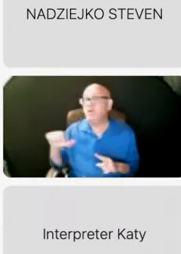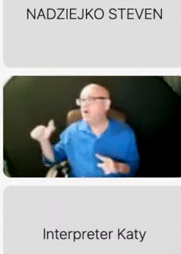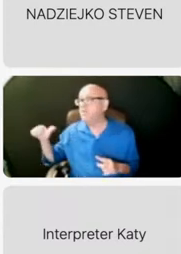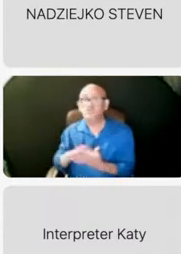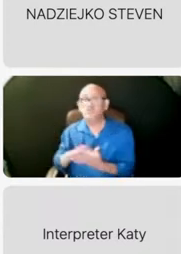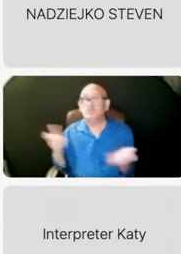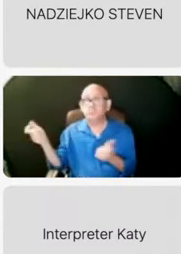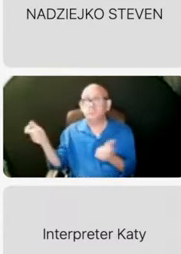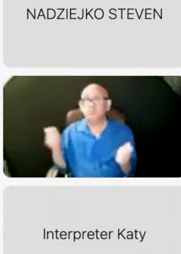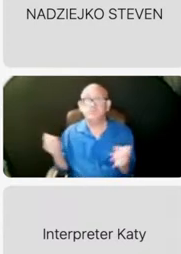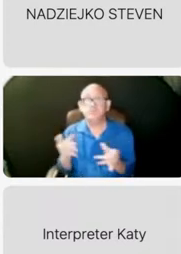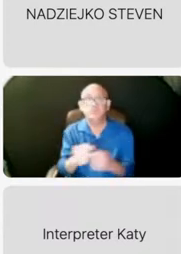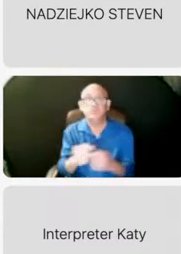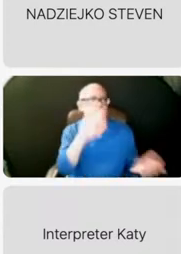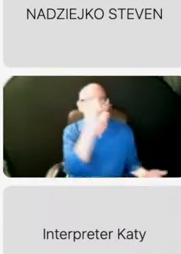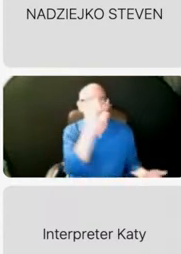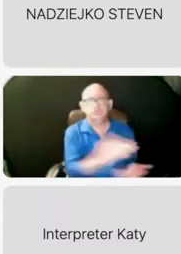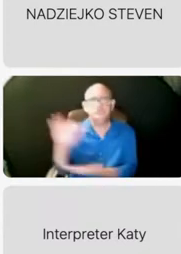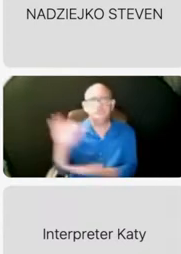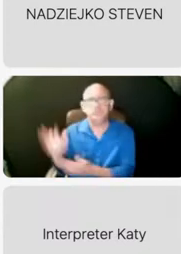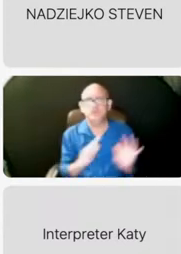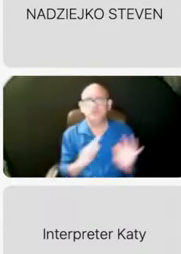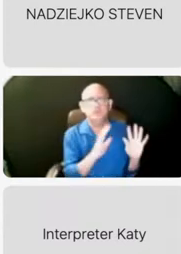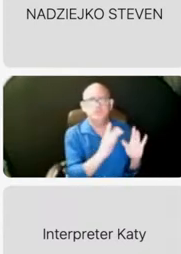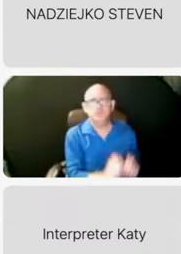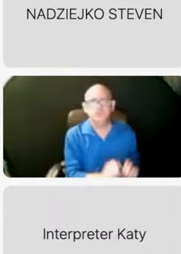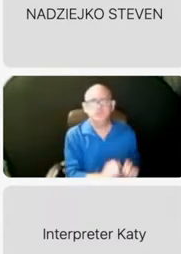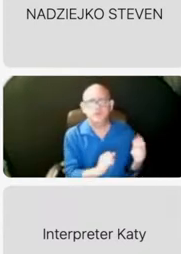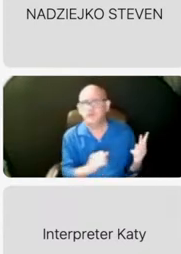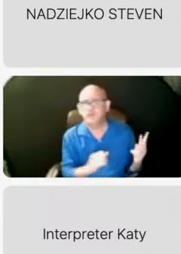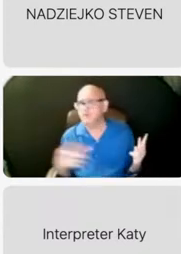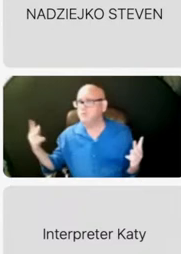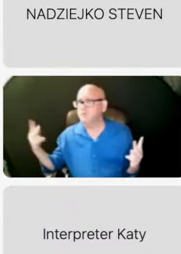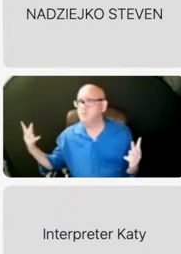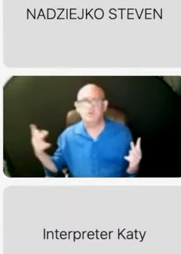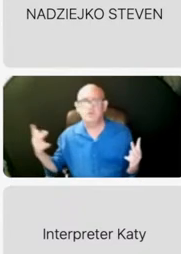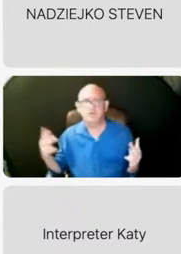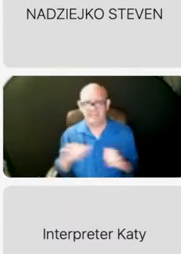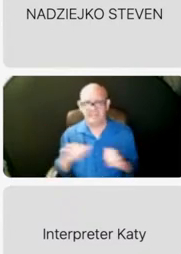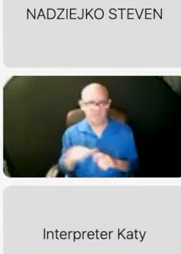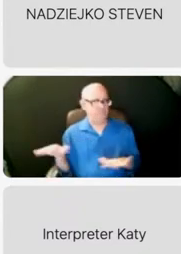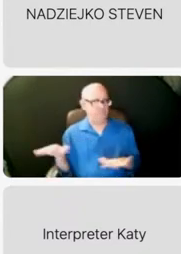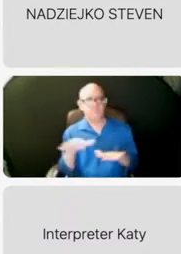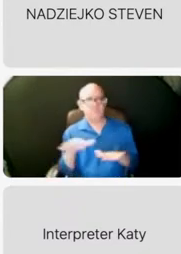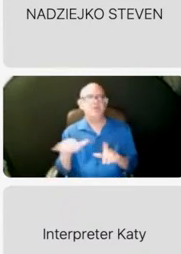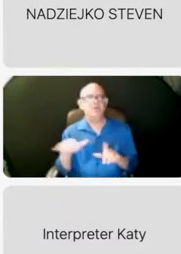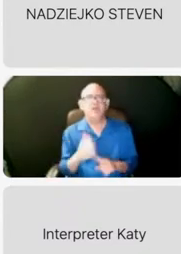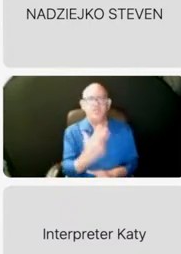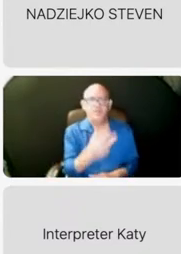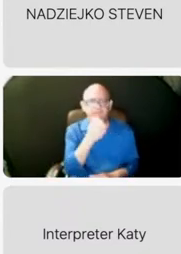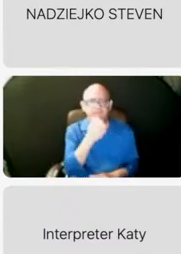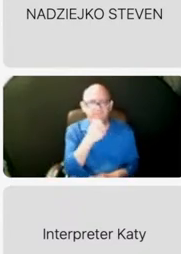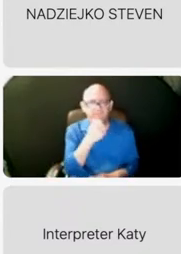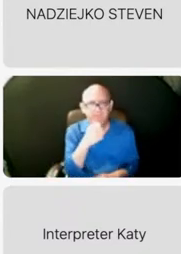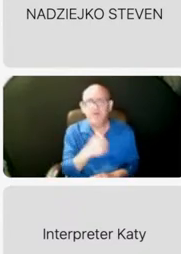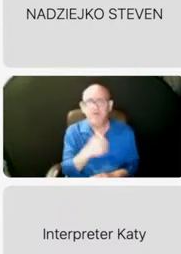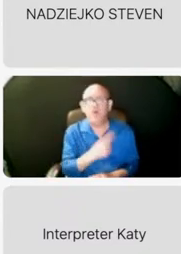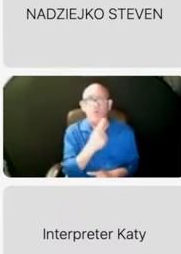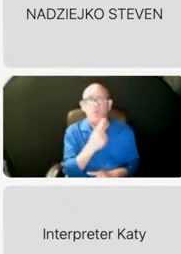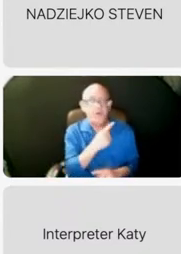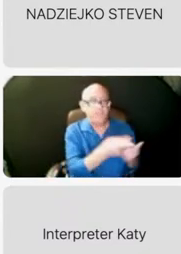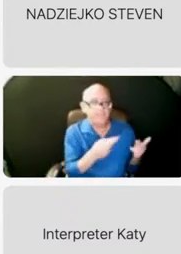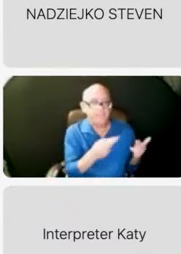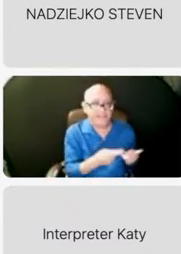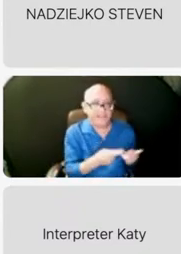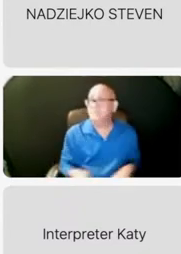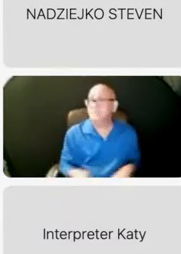went even shorter to fix that why is there three female security at one side alone while other sites don't have